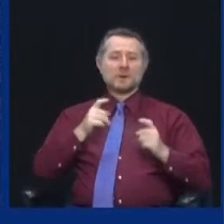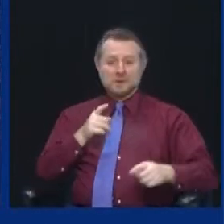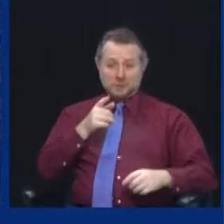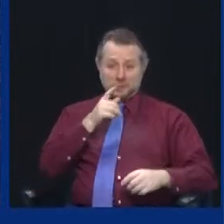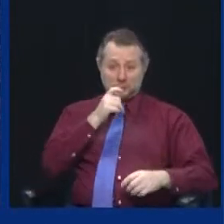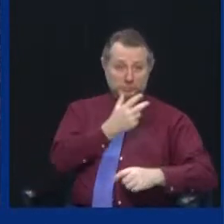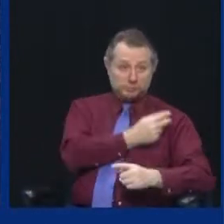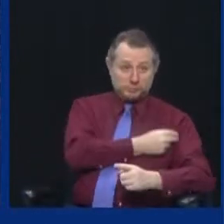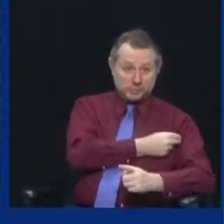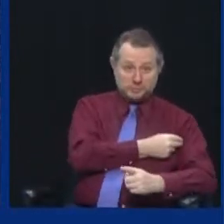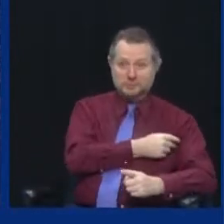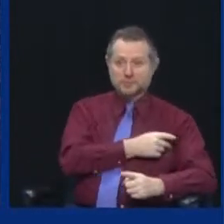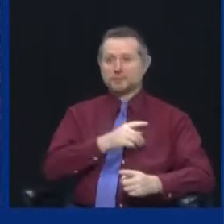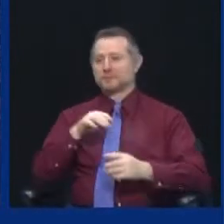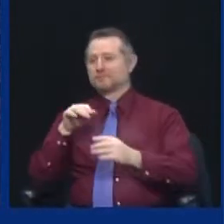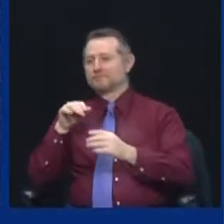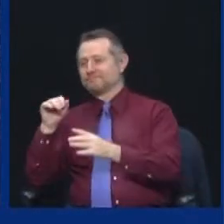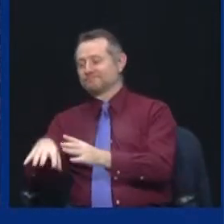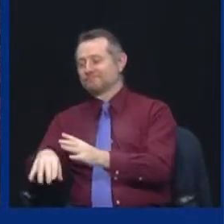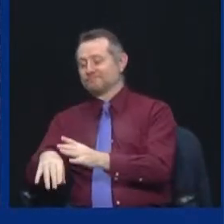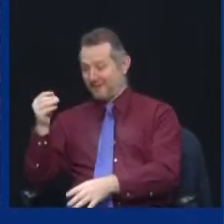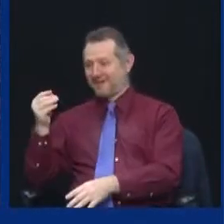shot. So you get a vaccine,